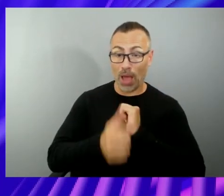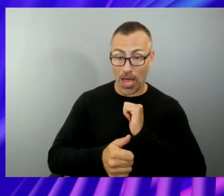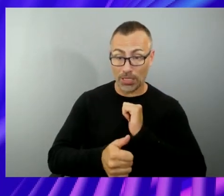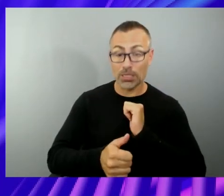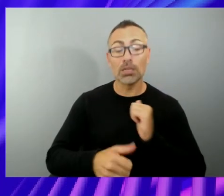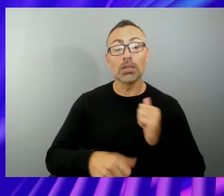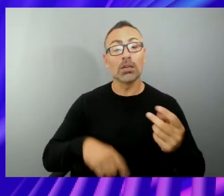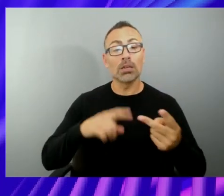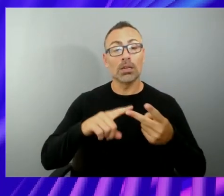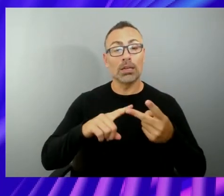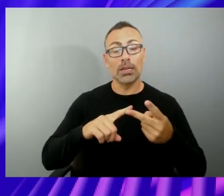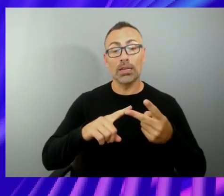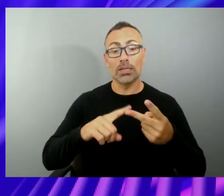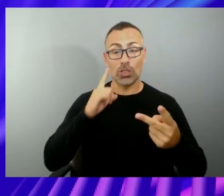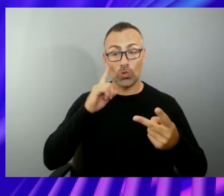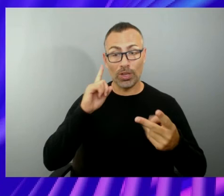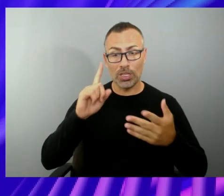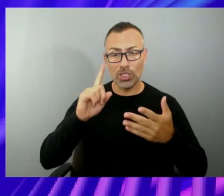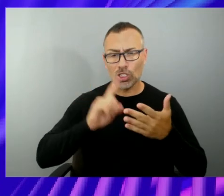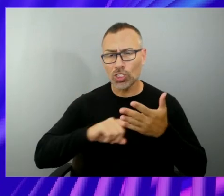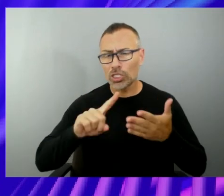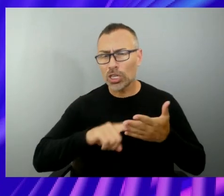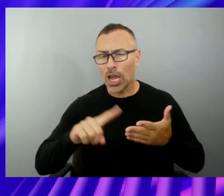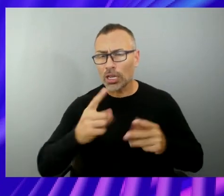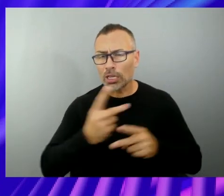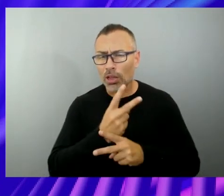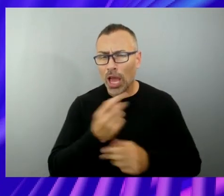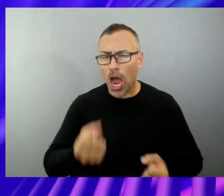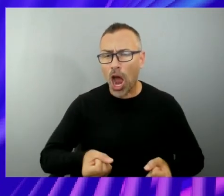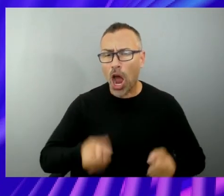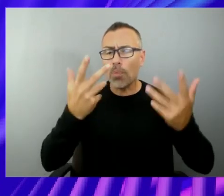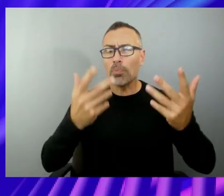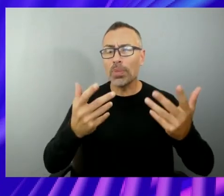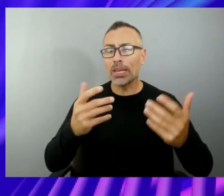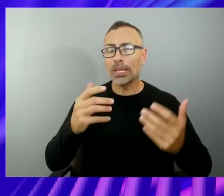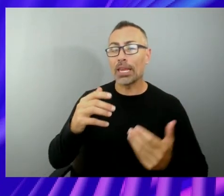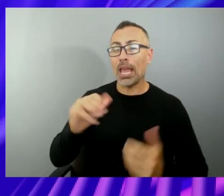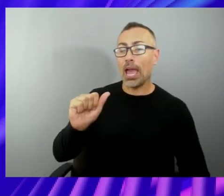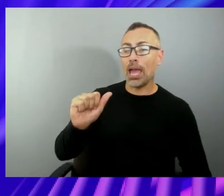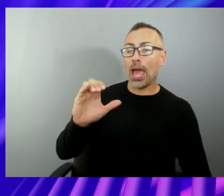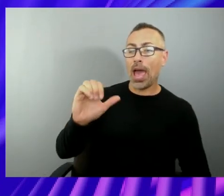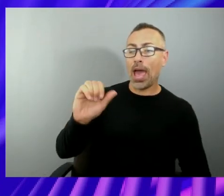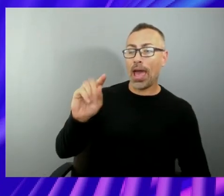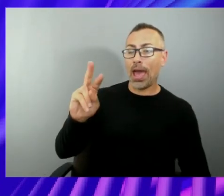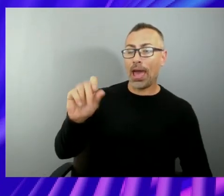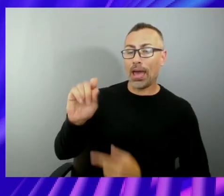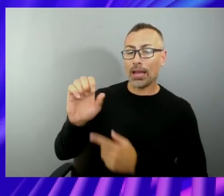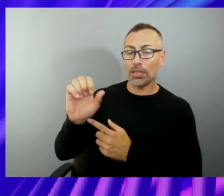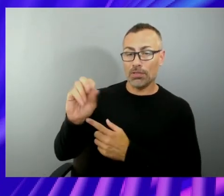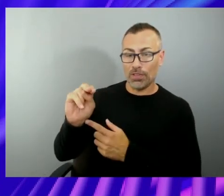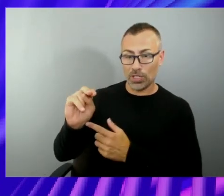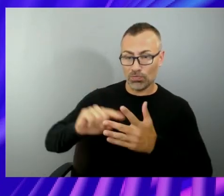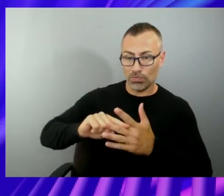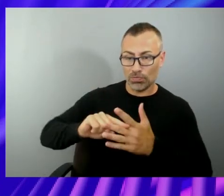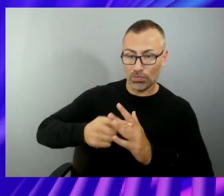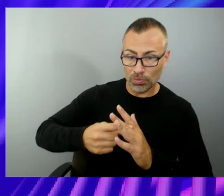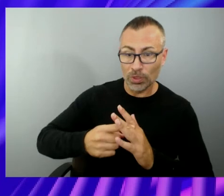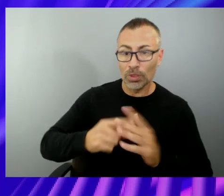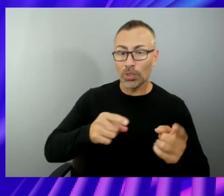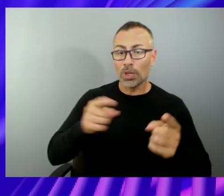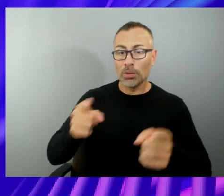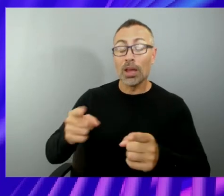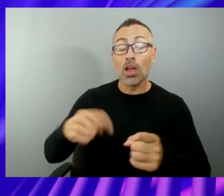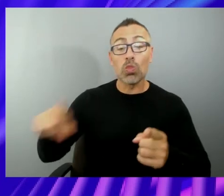the activations during the forward pass. Those activations need to be stored in the memory because during the